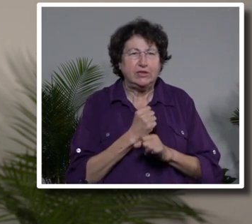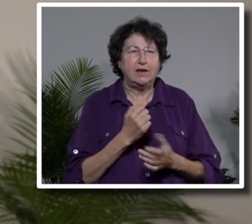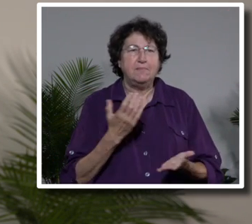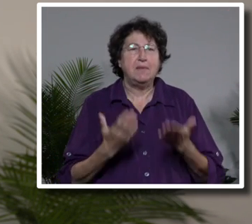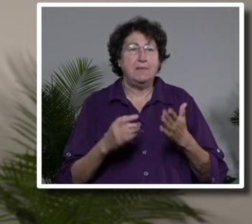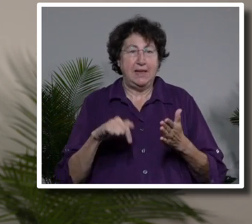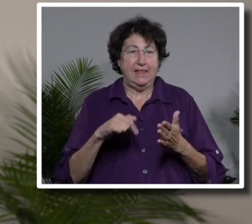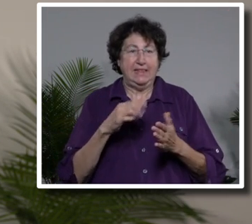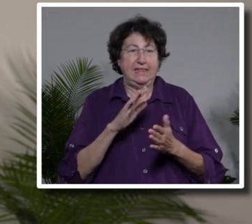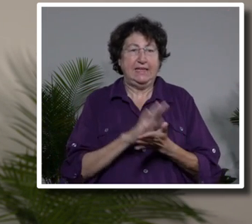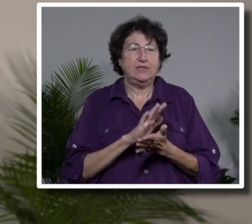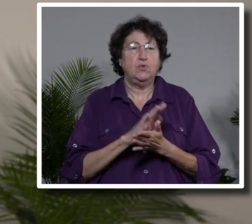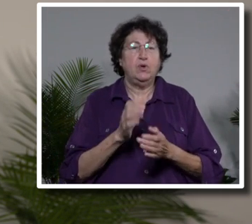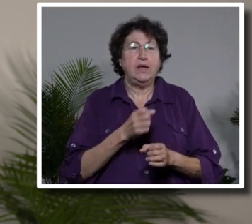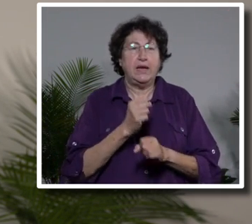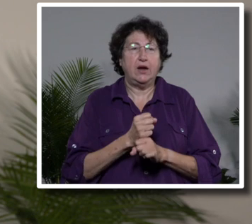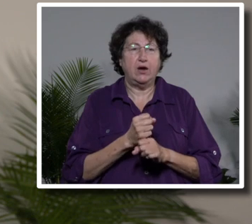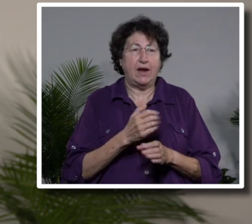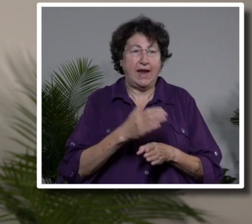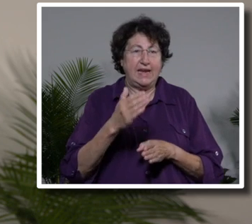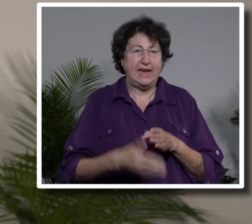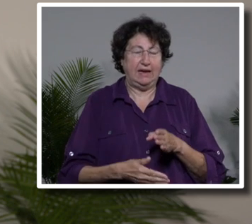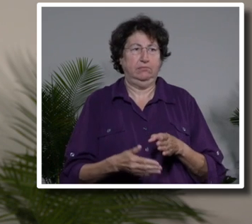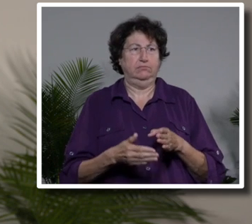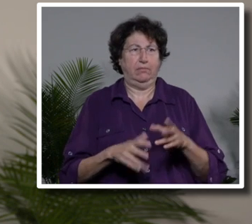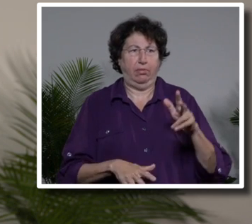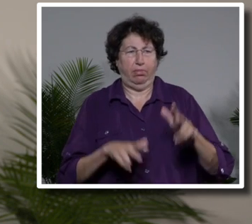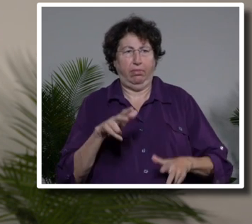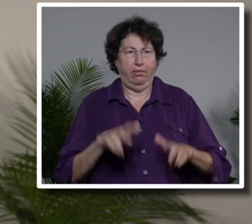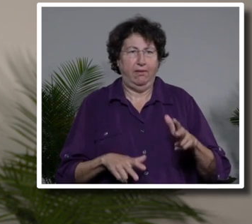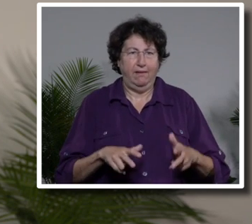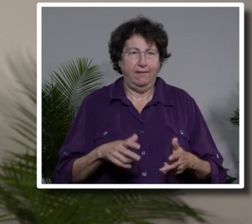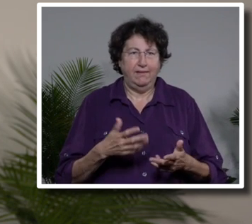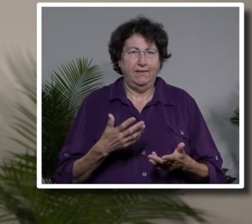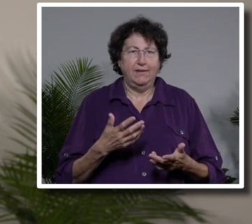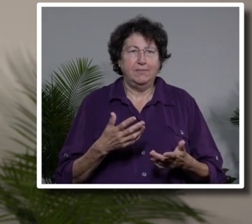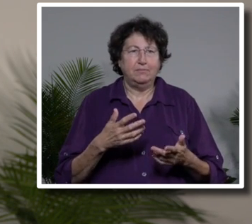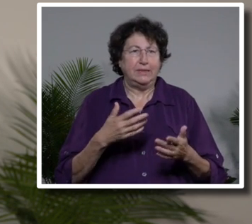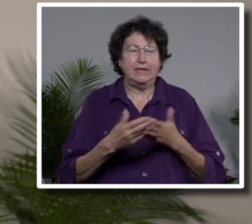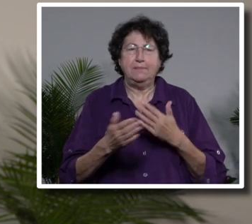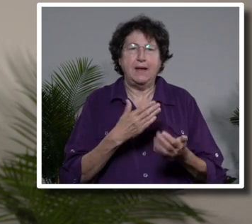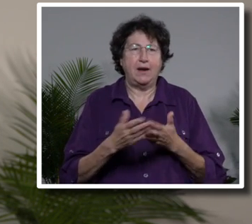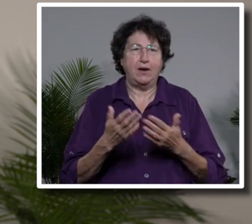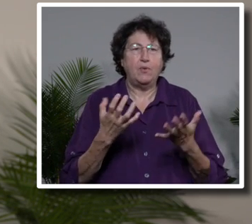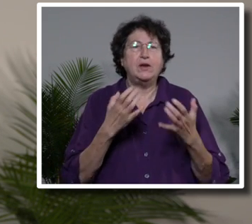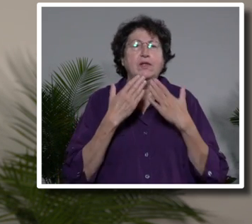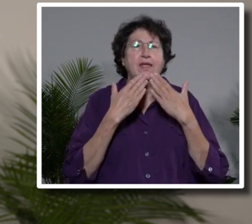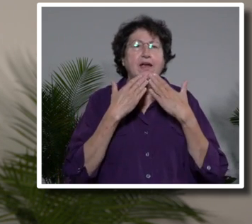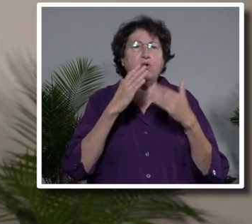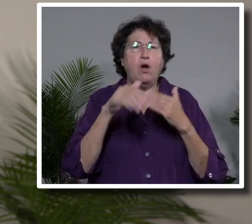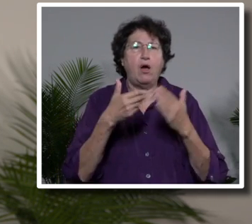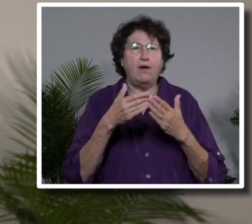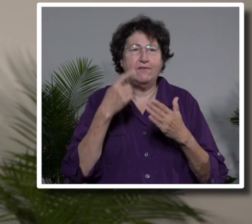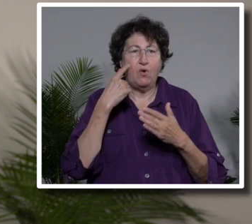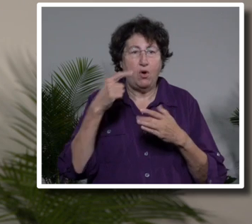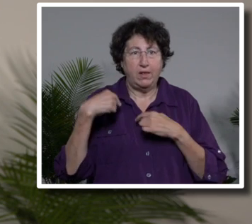have ended in an unpredictable way, but regardless of that, I want to thank you all for the past 4 years.